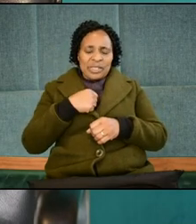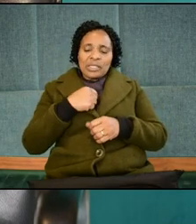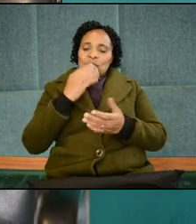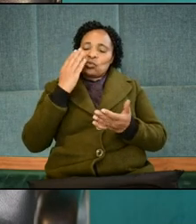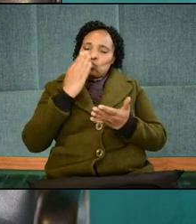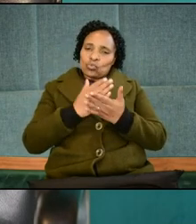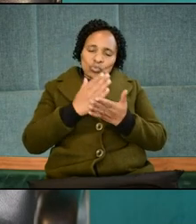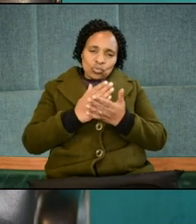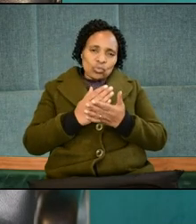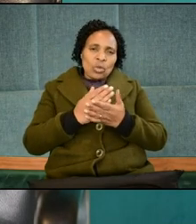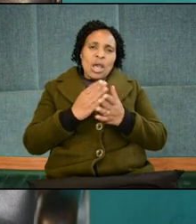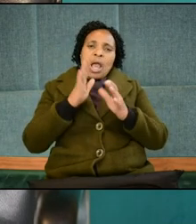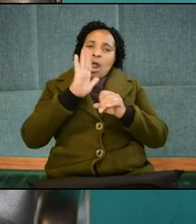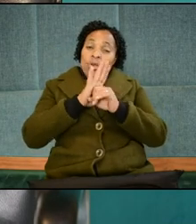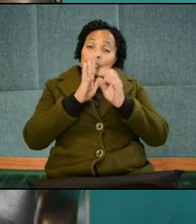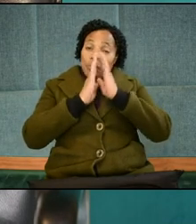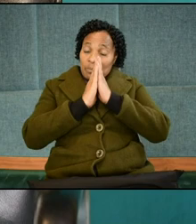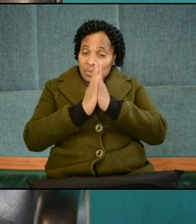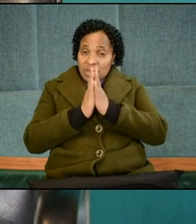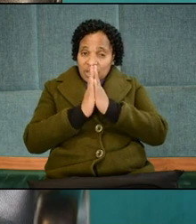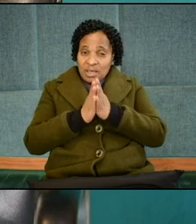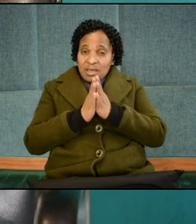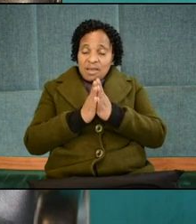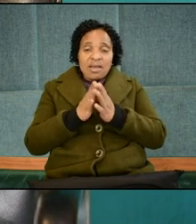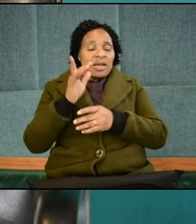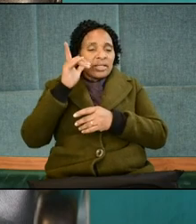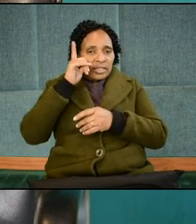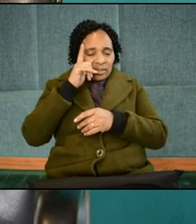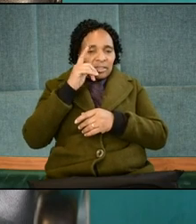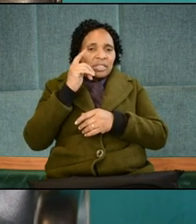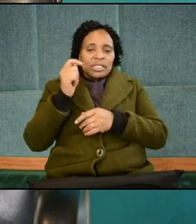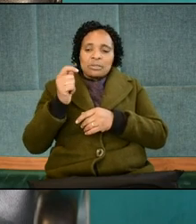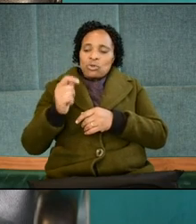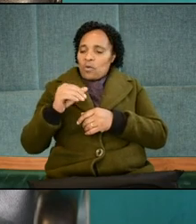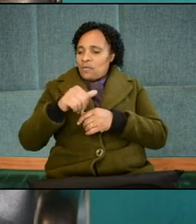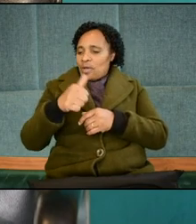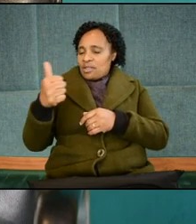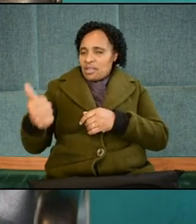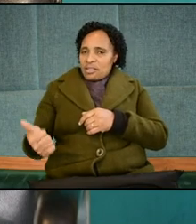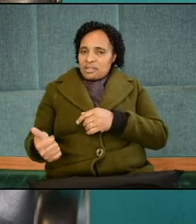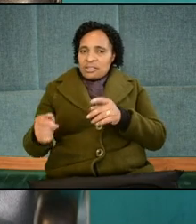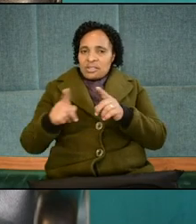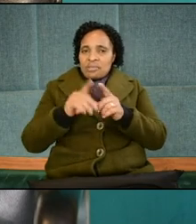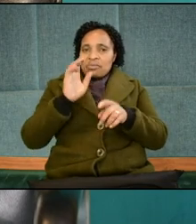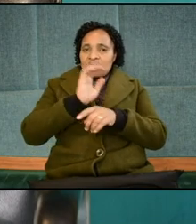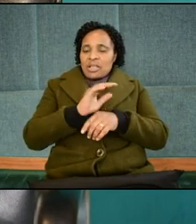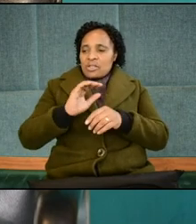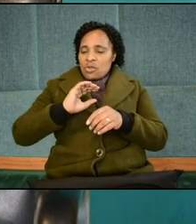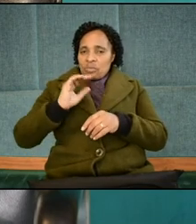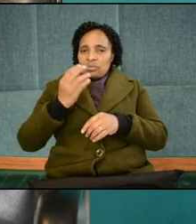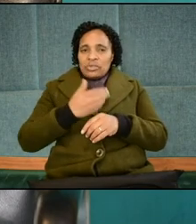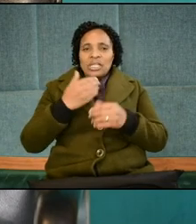know, prayer and a lot of listening to the testimonies of others. Because, you know, even in our church